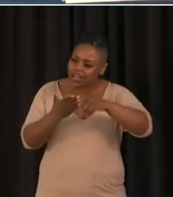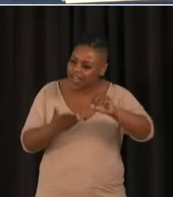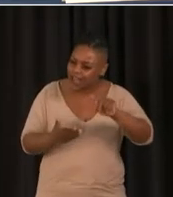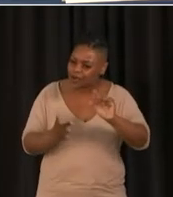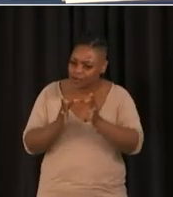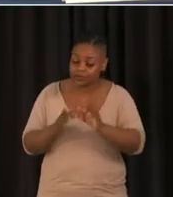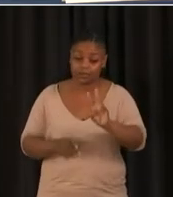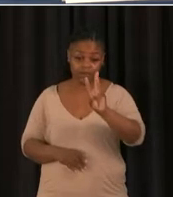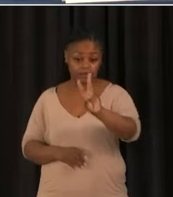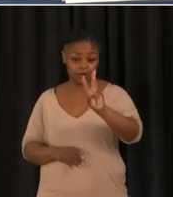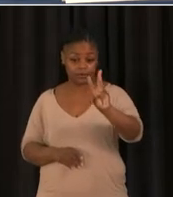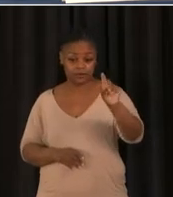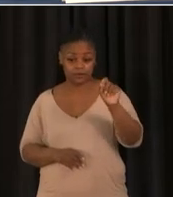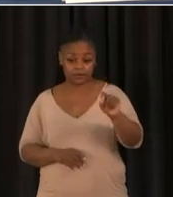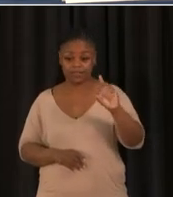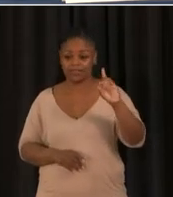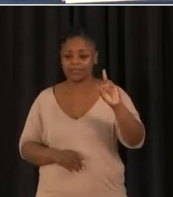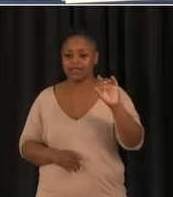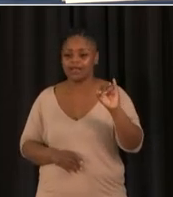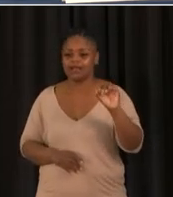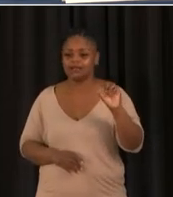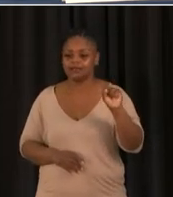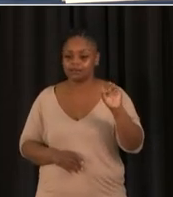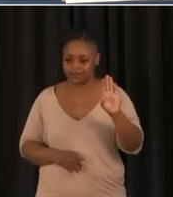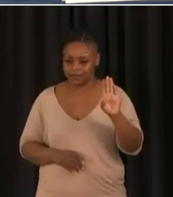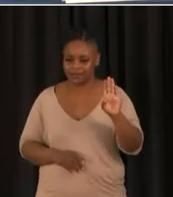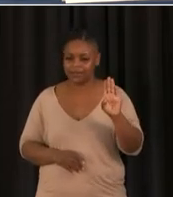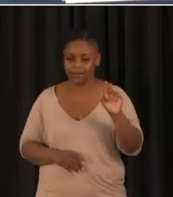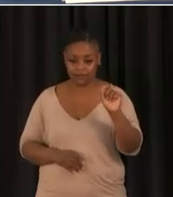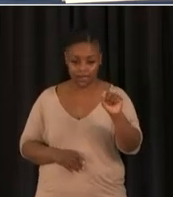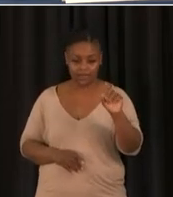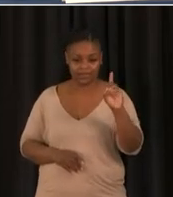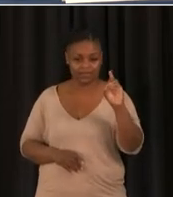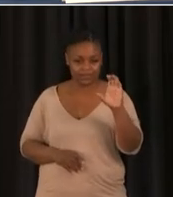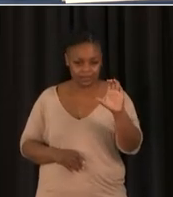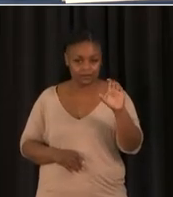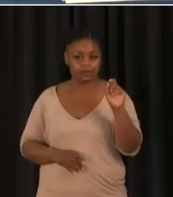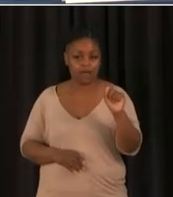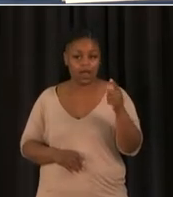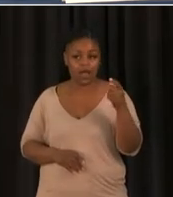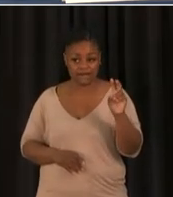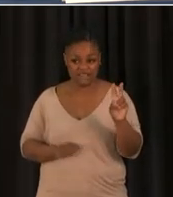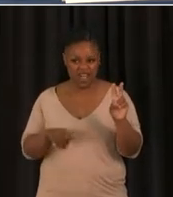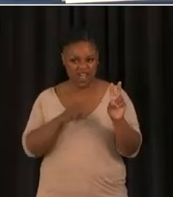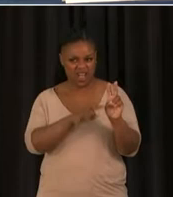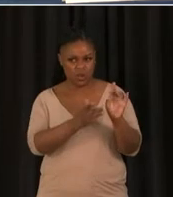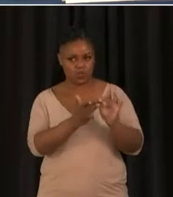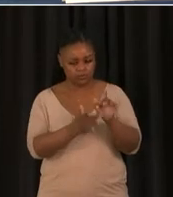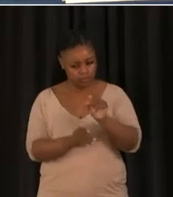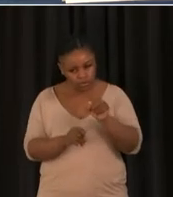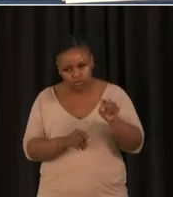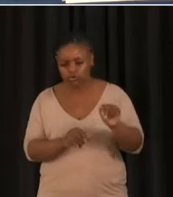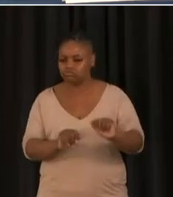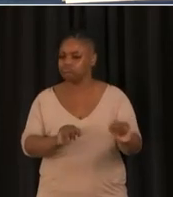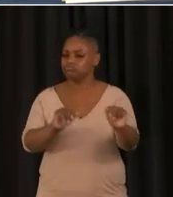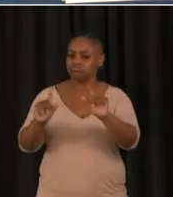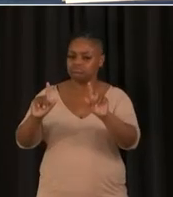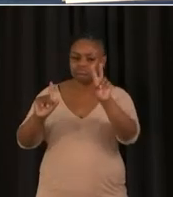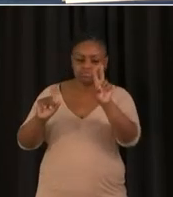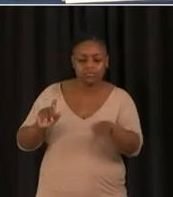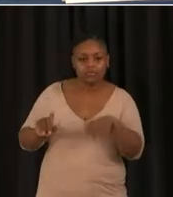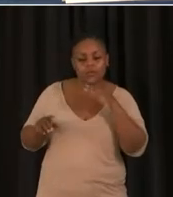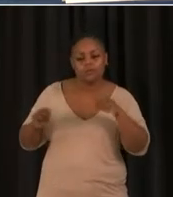recognize the achievement of African Americans. Actually, earlier today, one of our staff members, Ebony Gibbs, presented